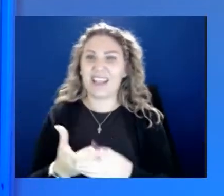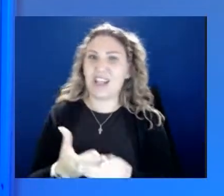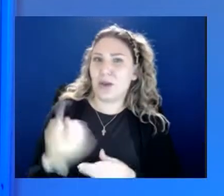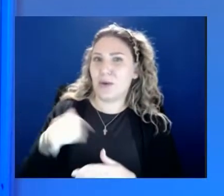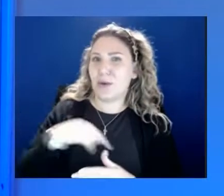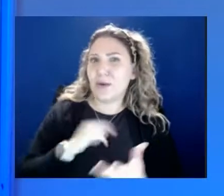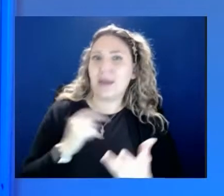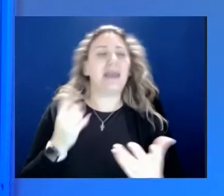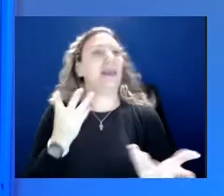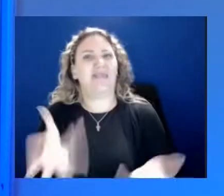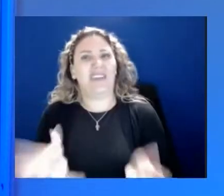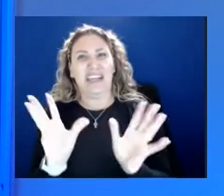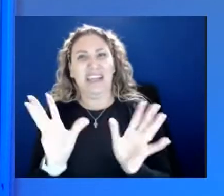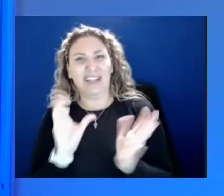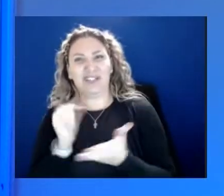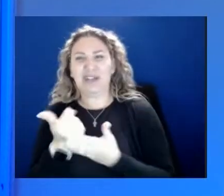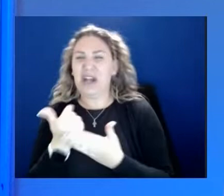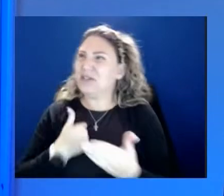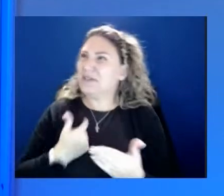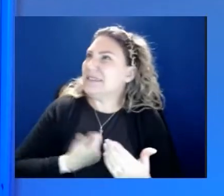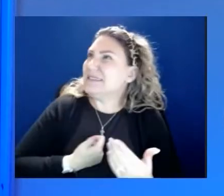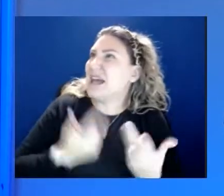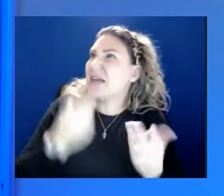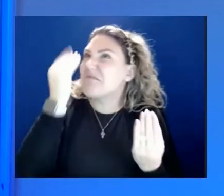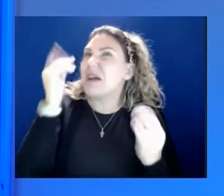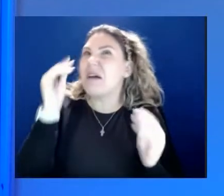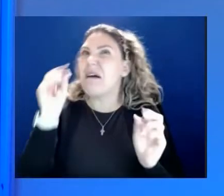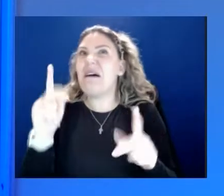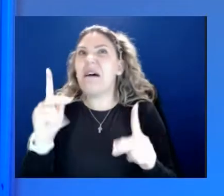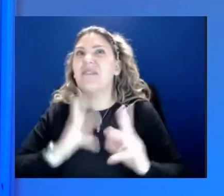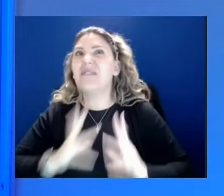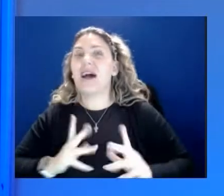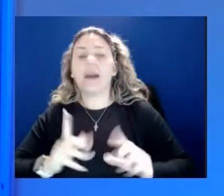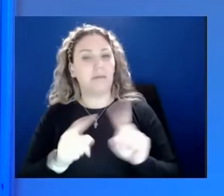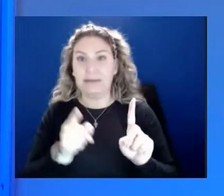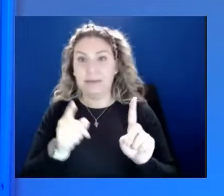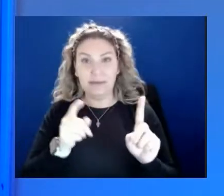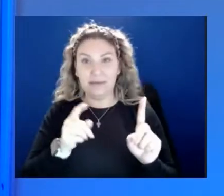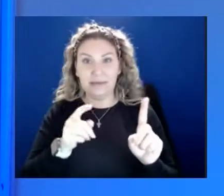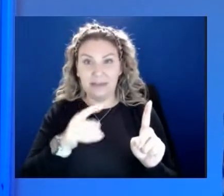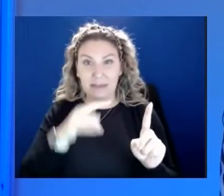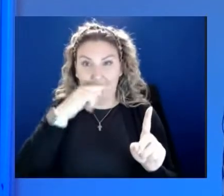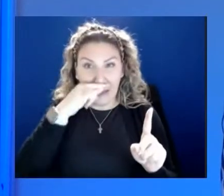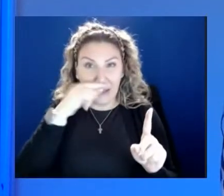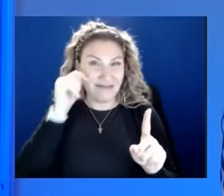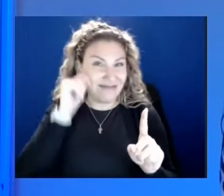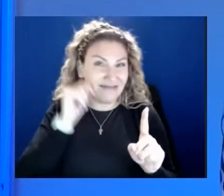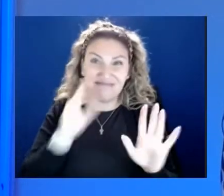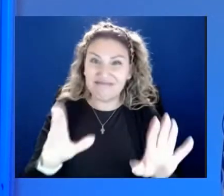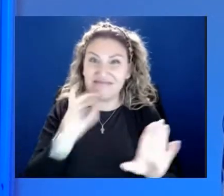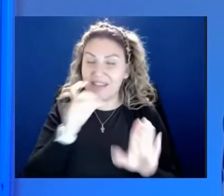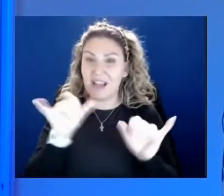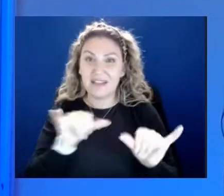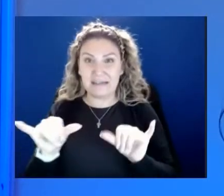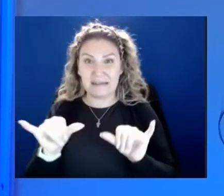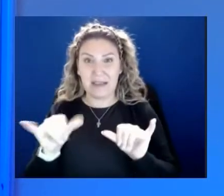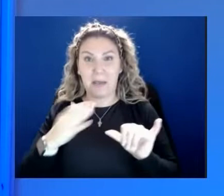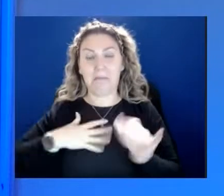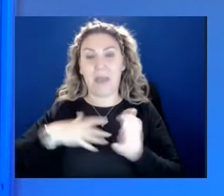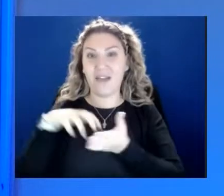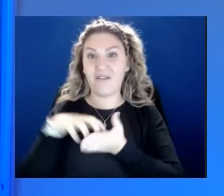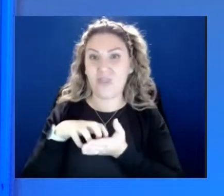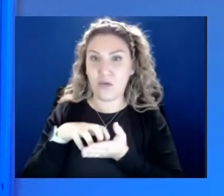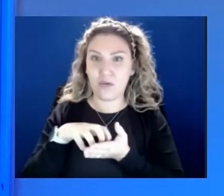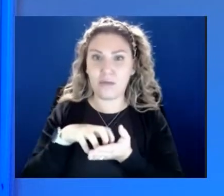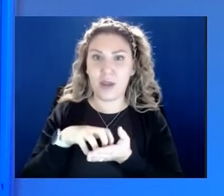good. We're fine. You'll be fine, I promise. You'll be fine. But it doesn't feel that way, which is why we have to say, well, here was my vulnerability when I was your